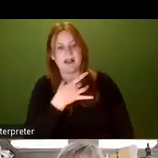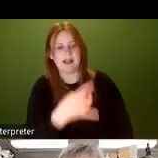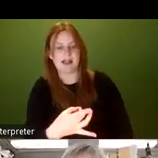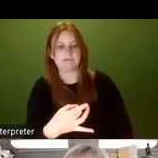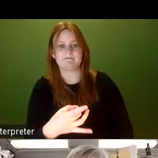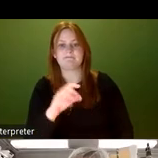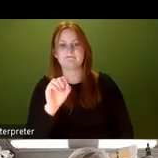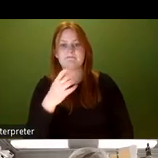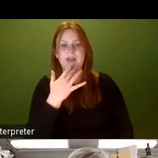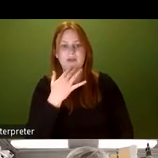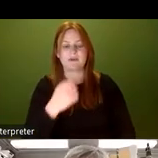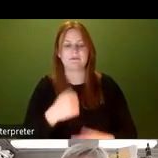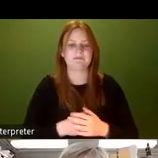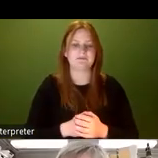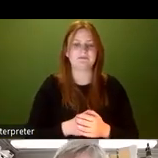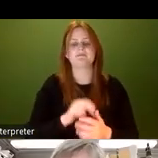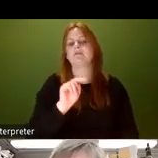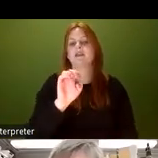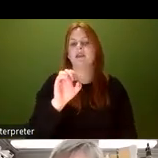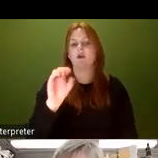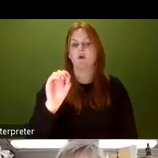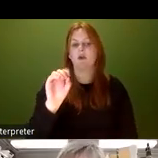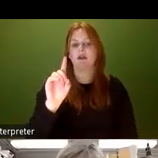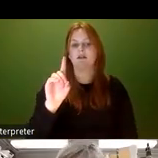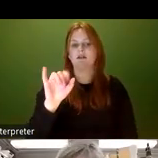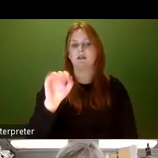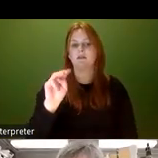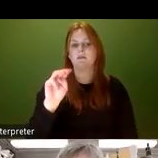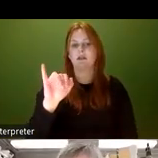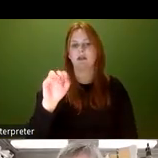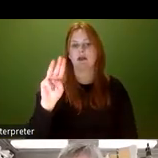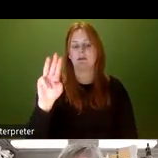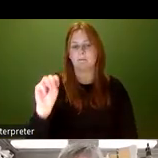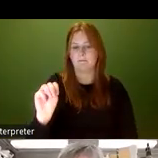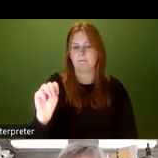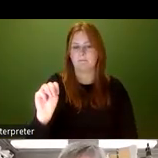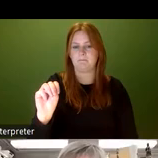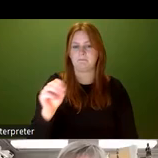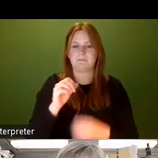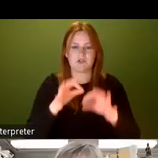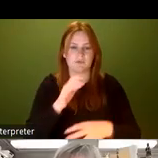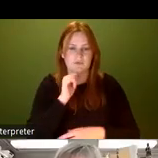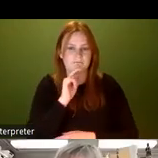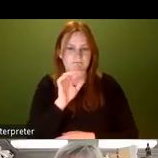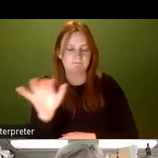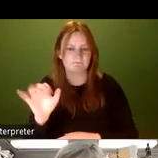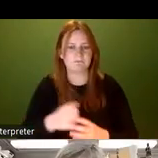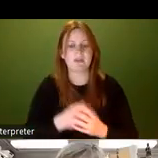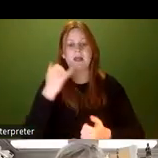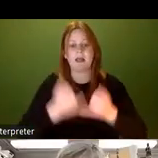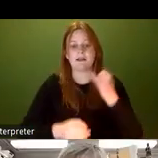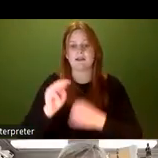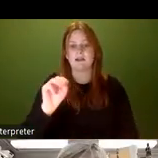stain, and neodymium, also a rare earth oxide. And then finally, the manganese plume,